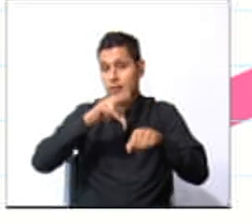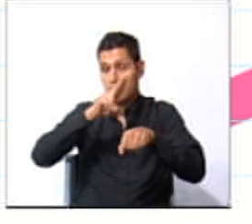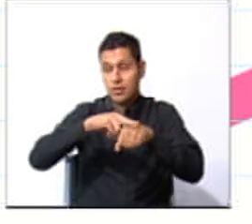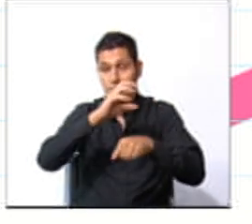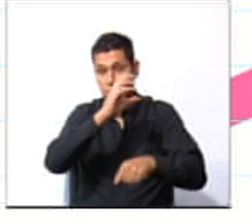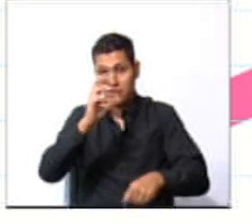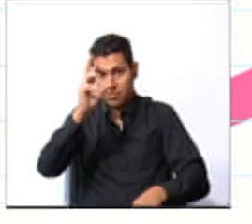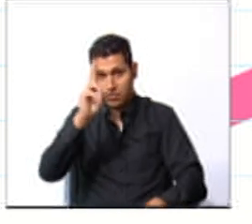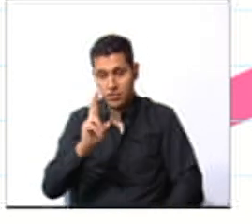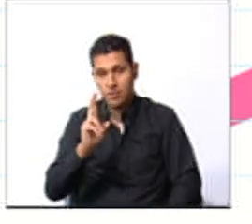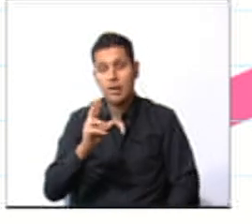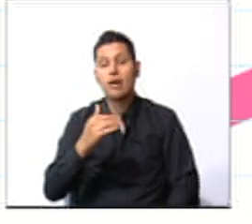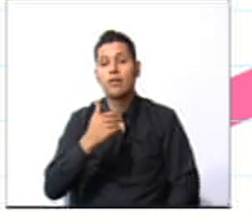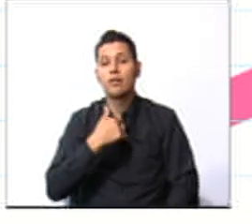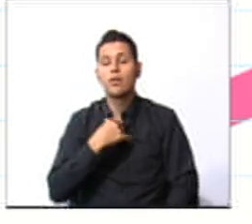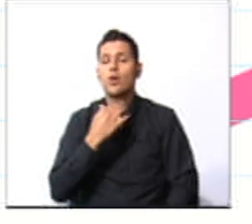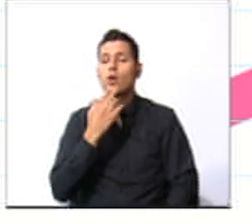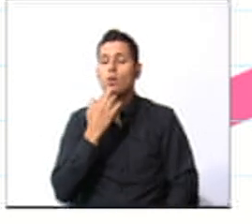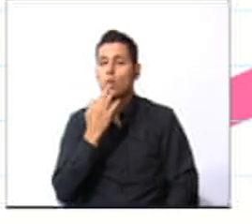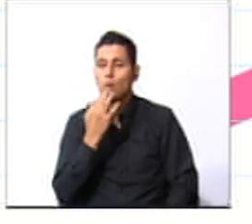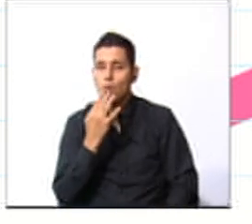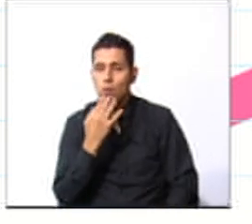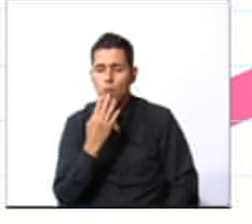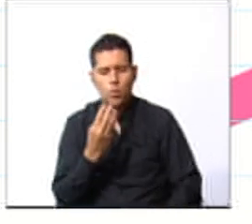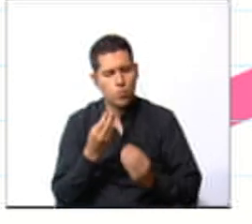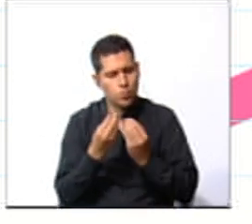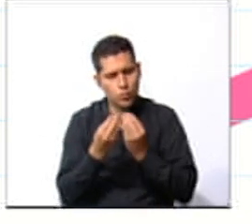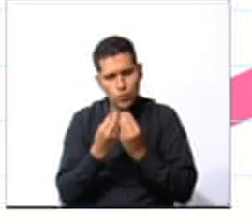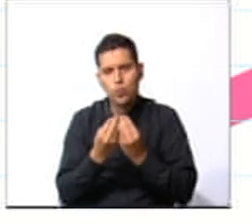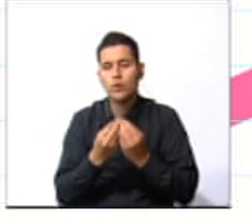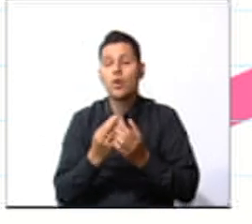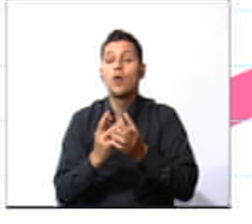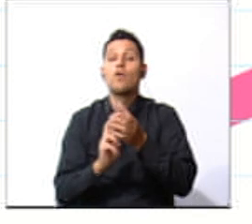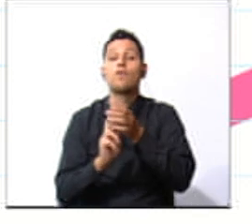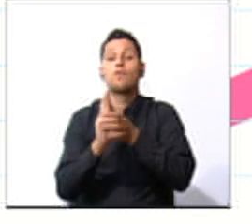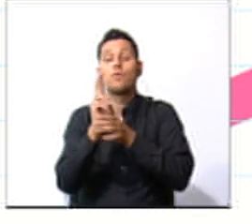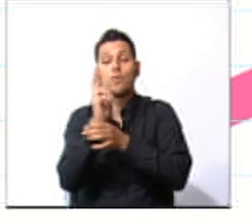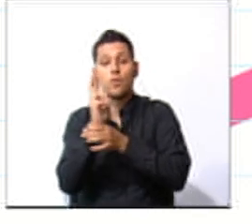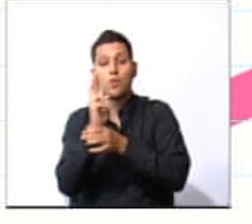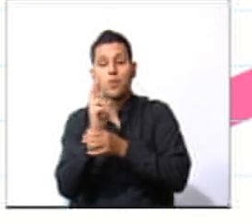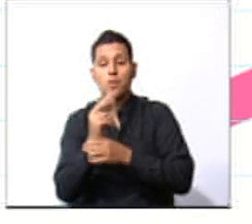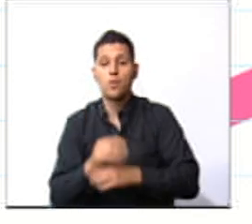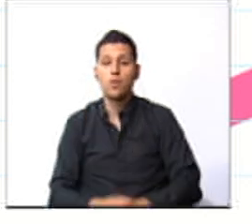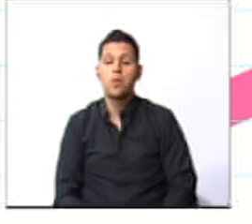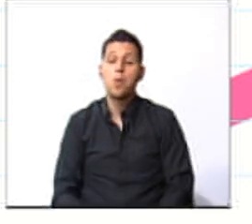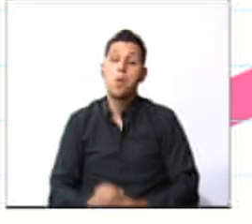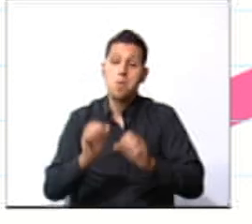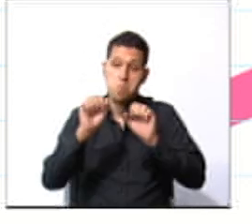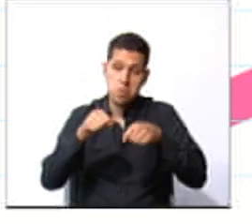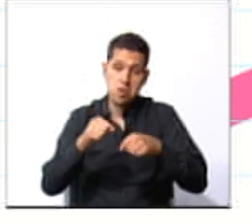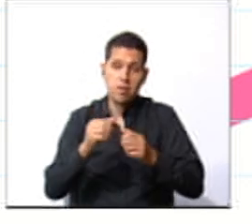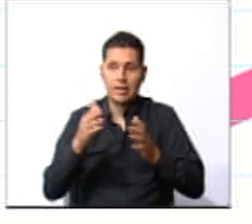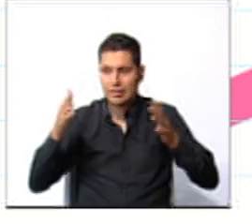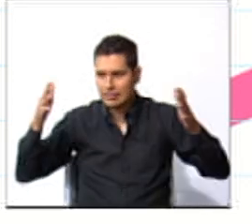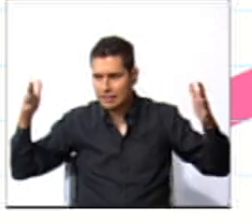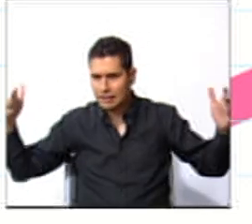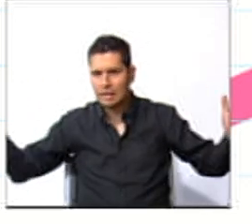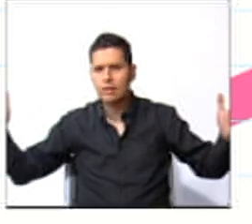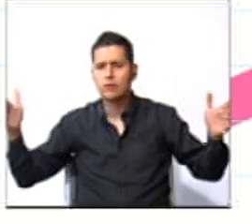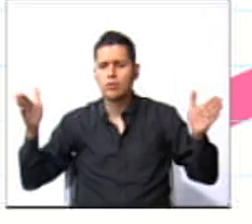It has colorful flowers. It has long and short